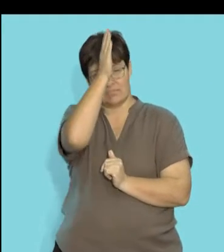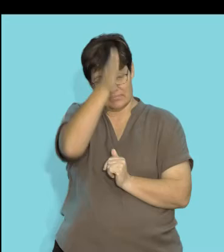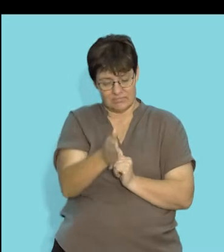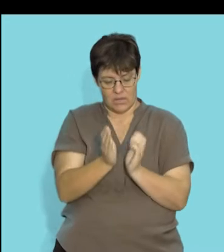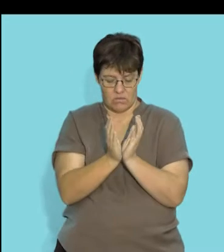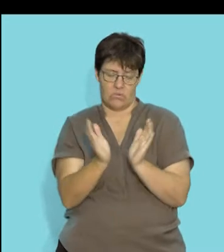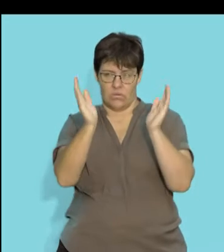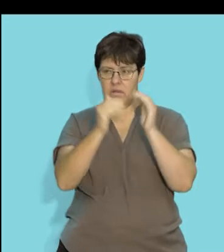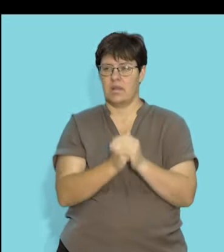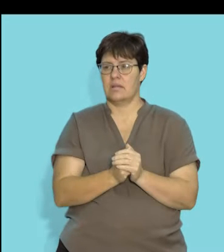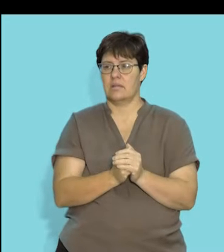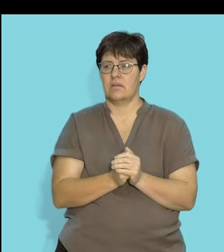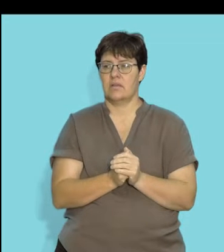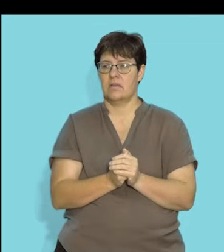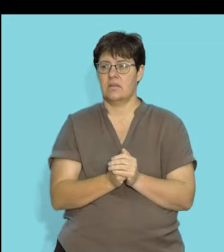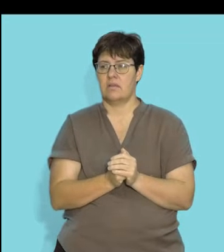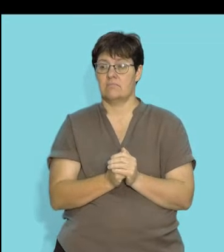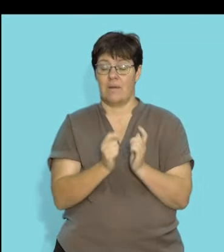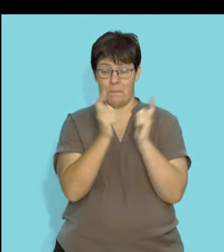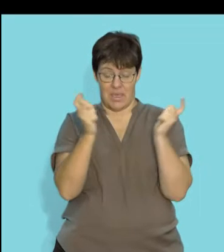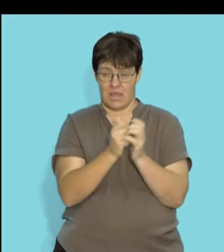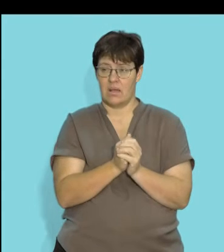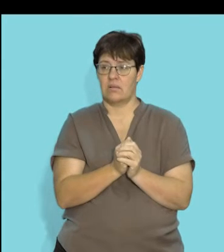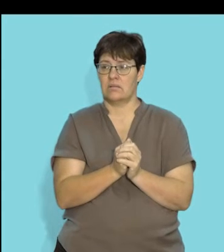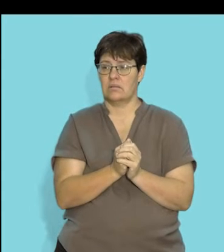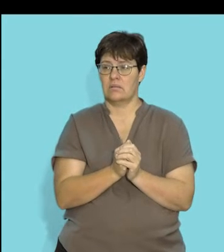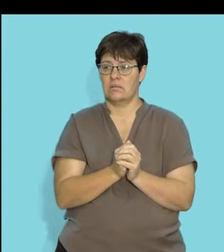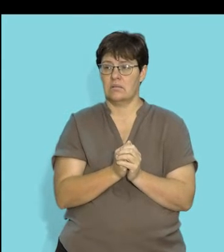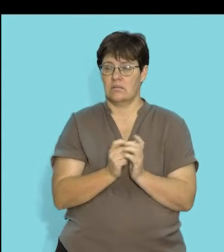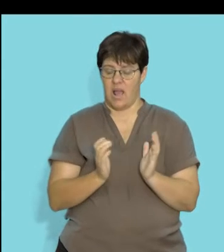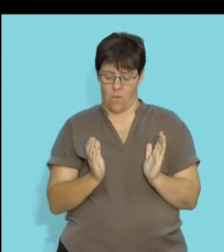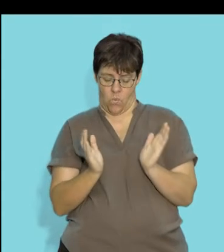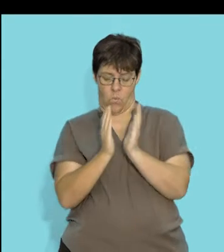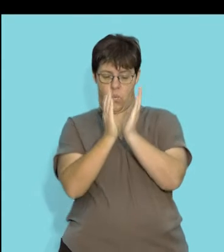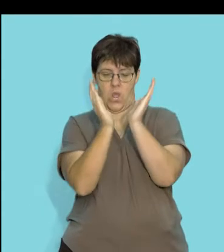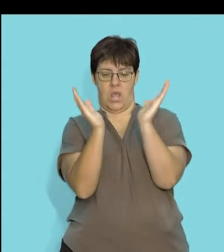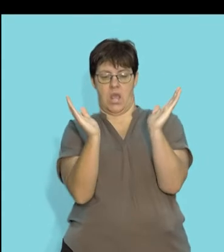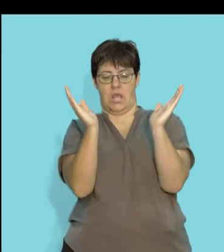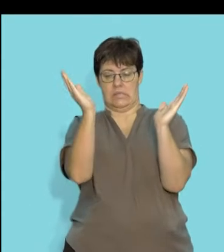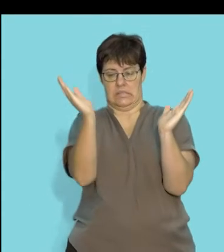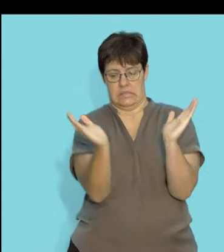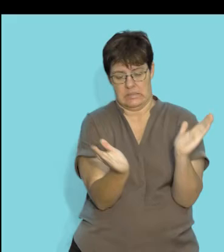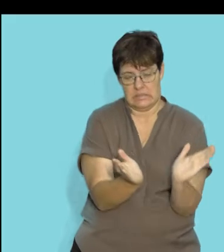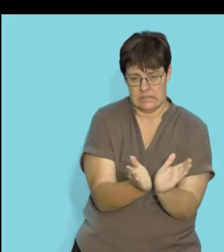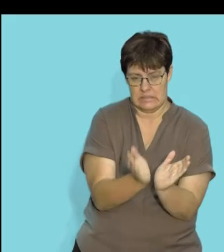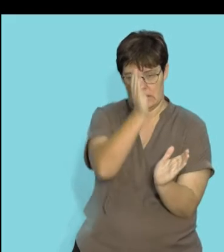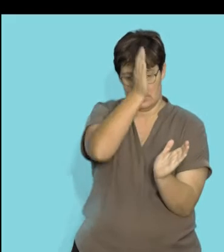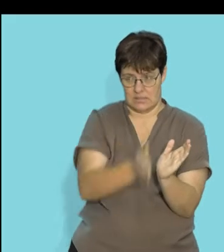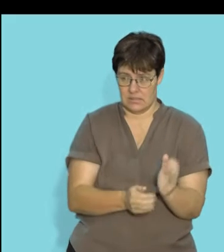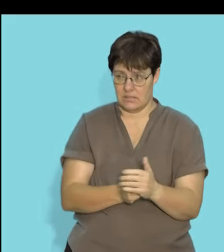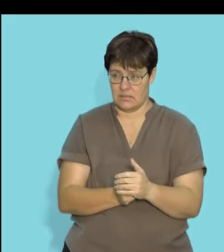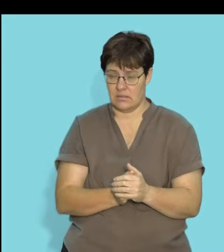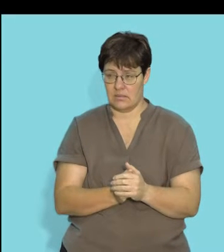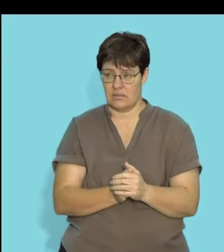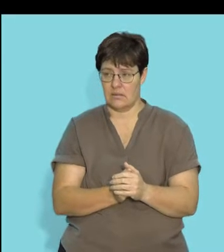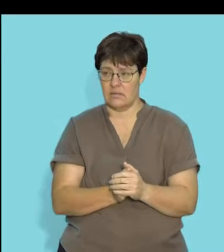will be this particular close, and then if it's big, you'll find that it's a bit wider like